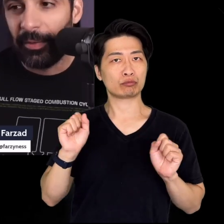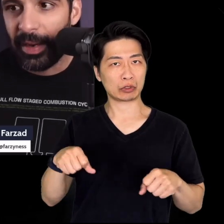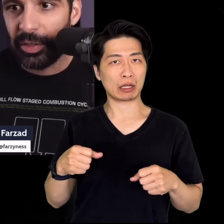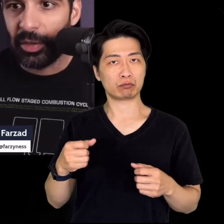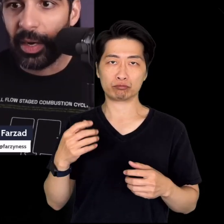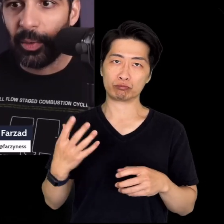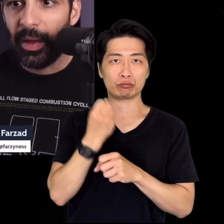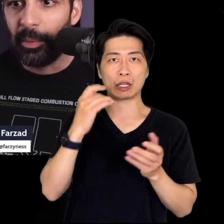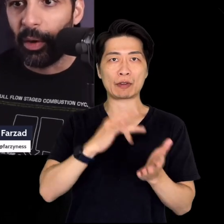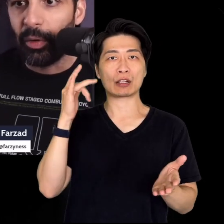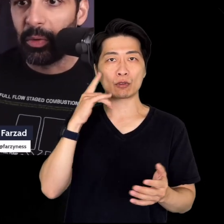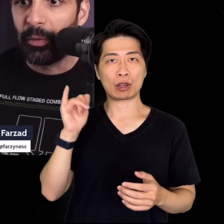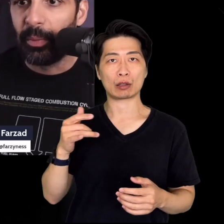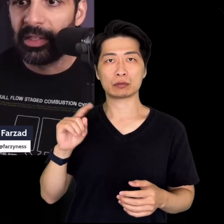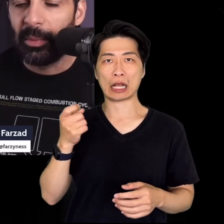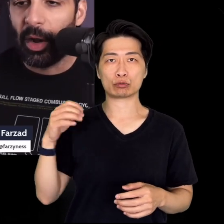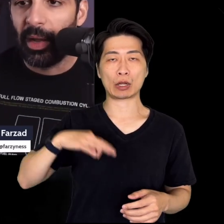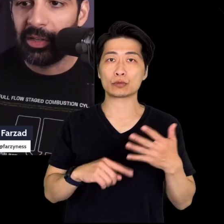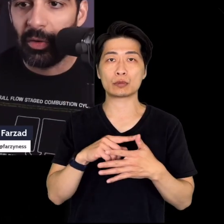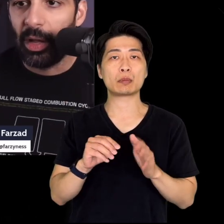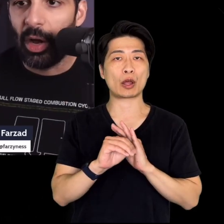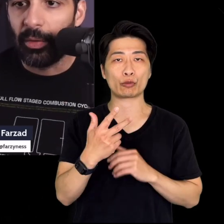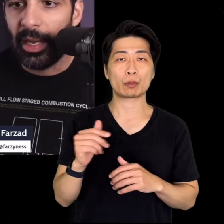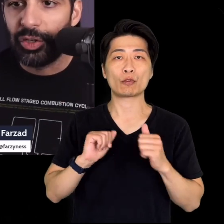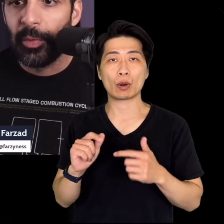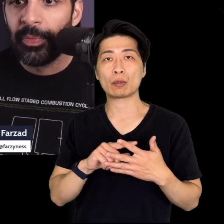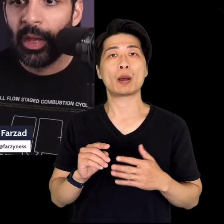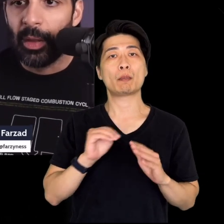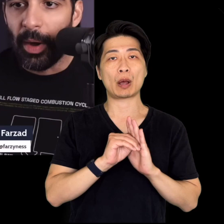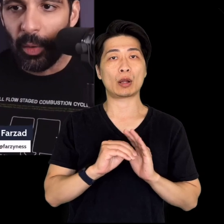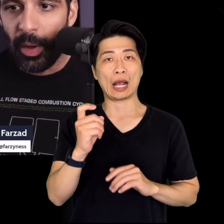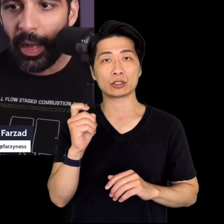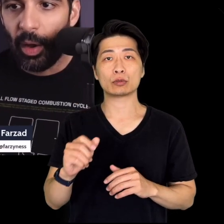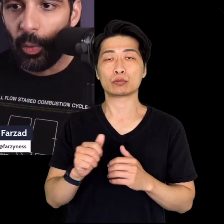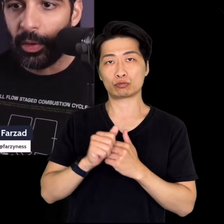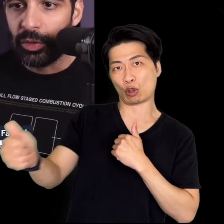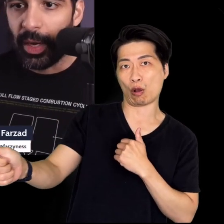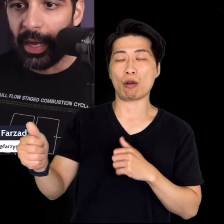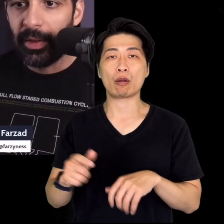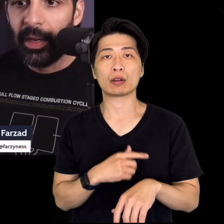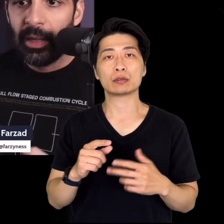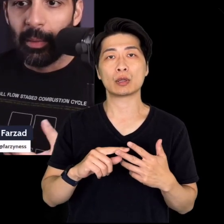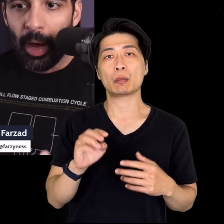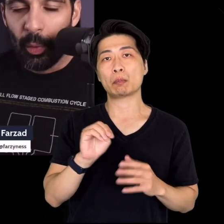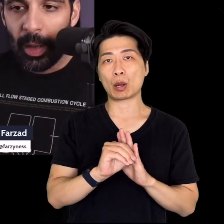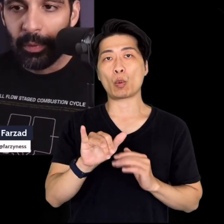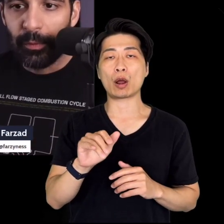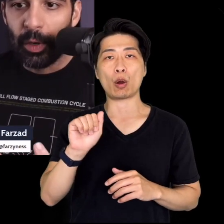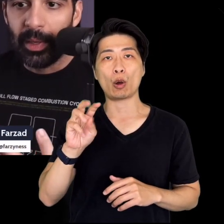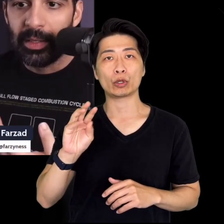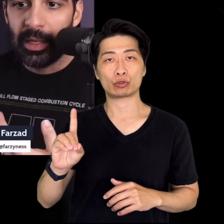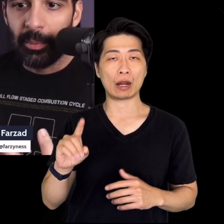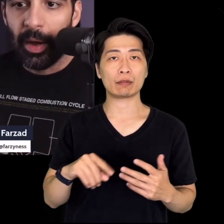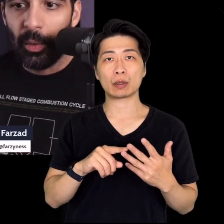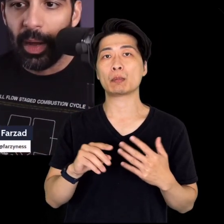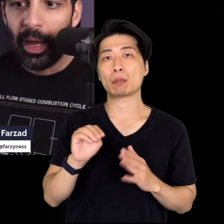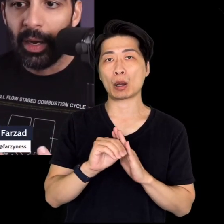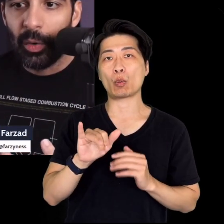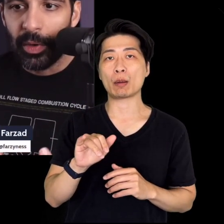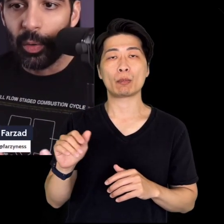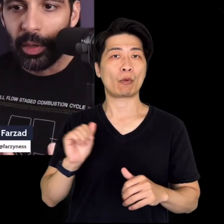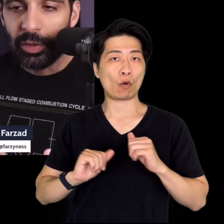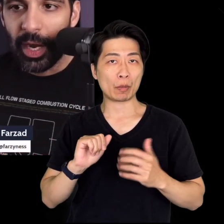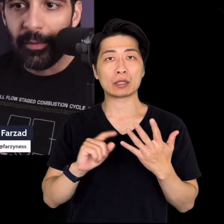can take advantage of the credit. We have the Model 3 Performance, the Model X Long Range, the Model Y All-Wheel Drive, the Model Y Performance, and the Model